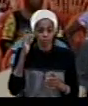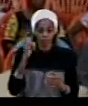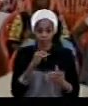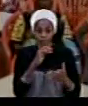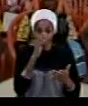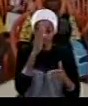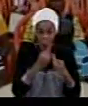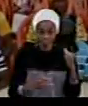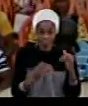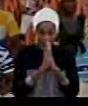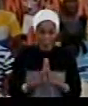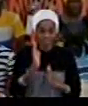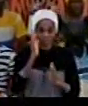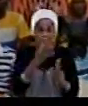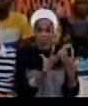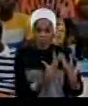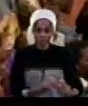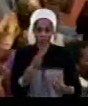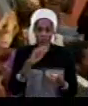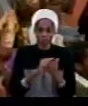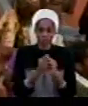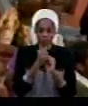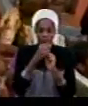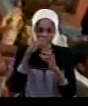Say that amen properly.